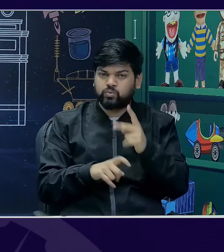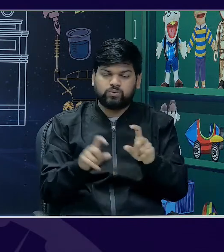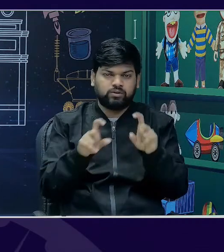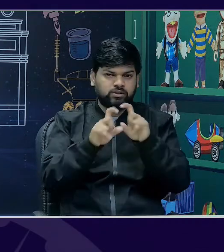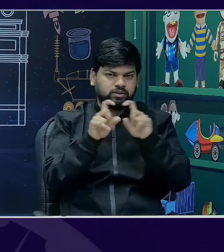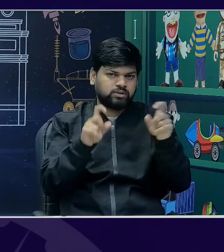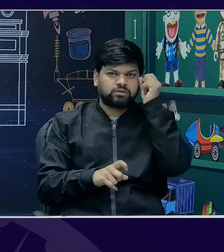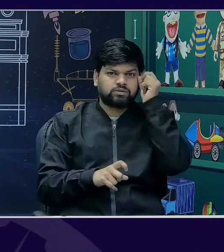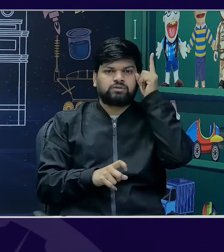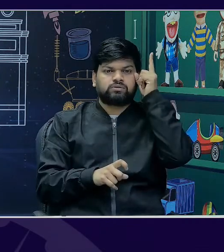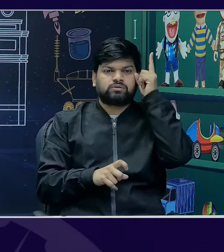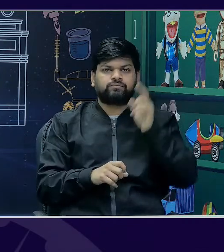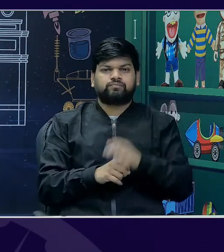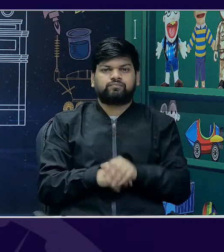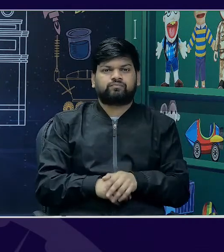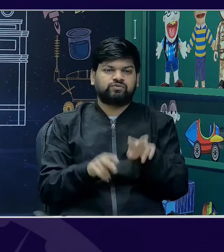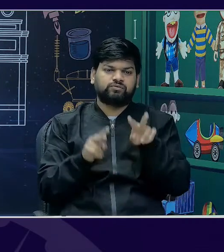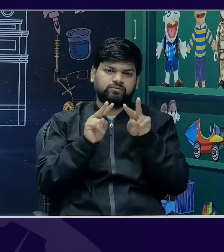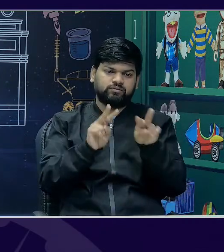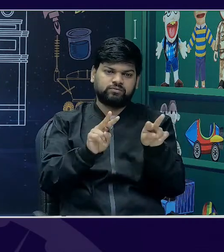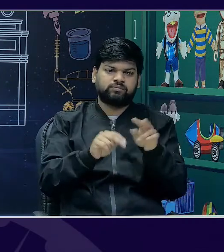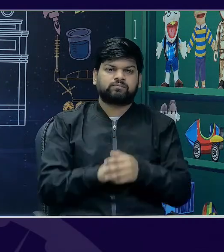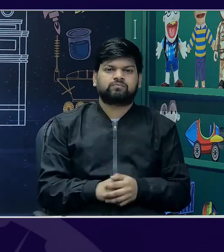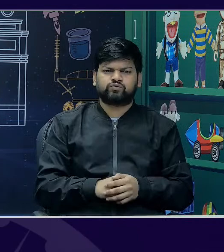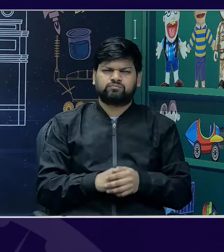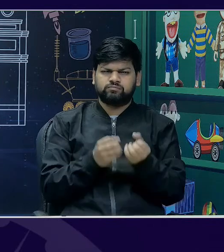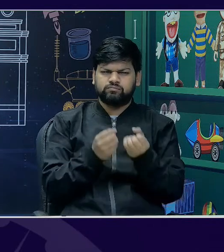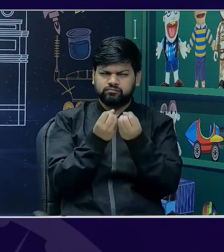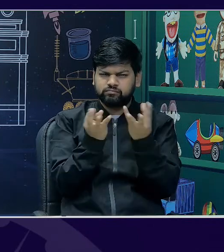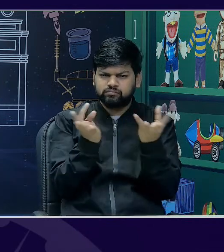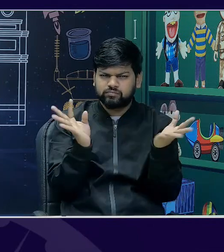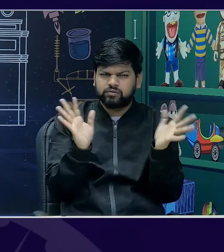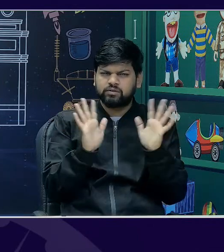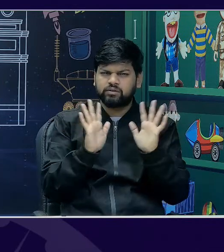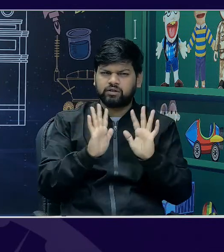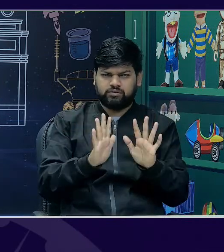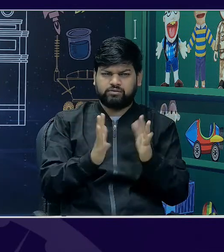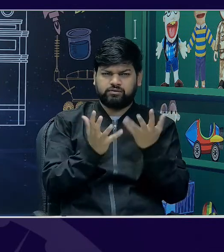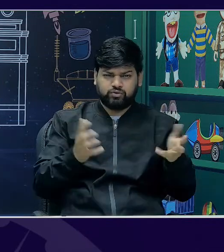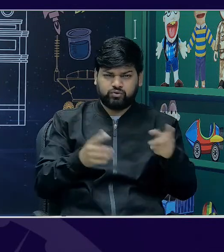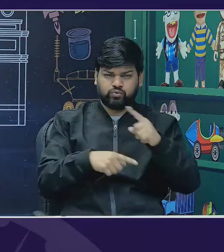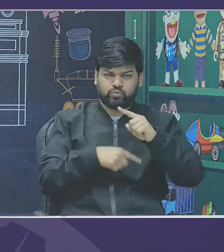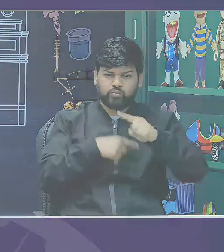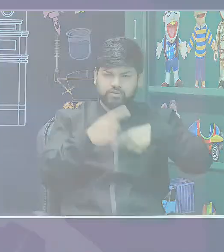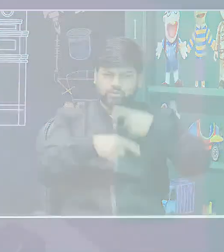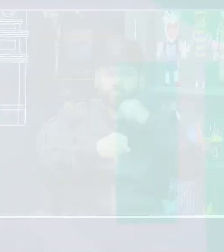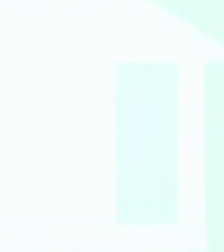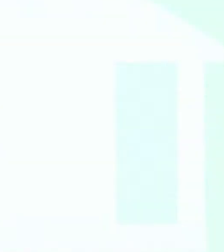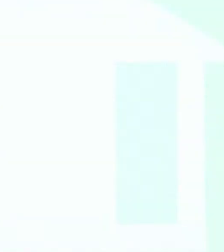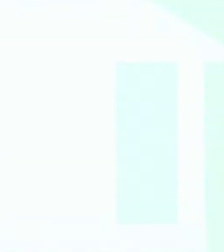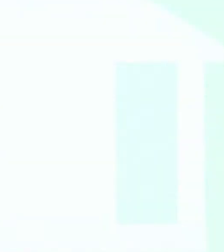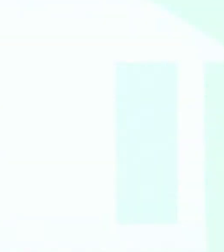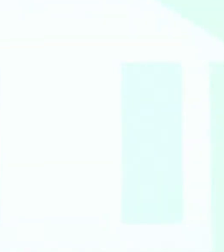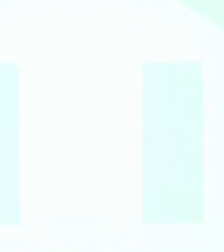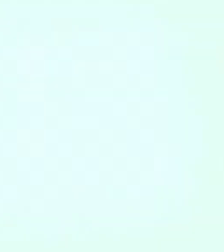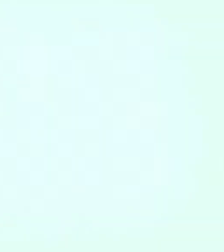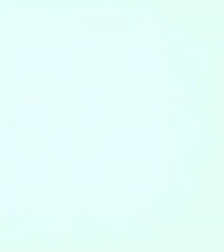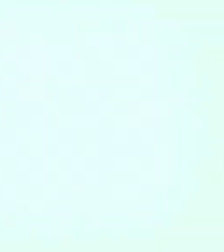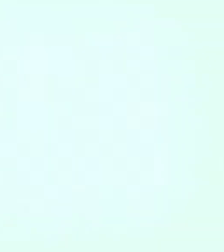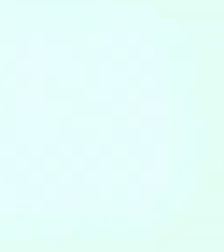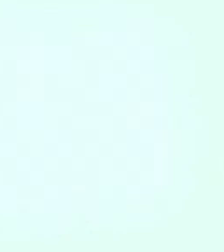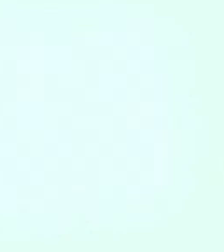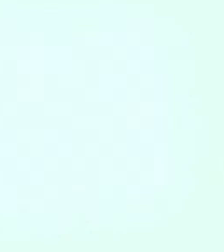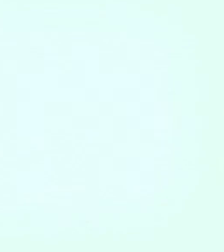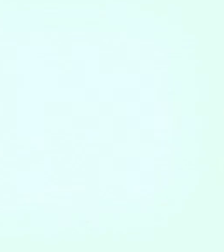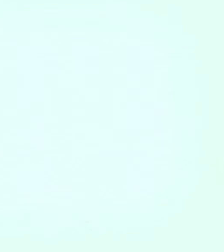More items on your to-do list than hours in the day? If you're in college, you know exactly what we're talking about. But there's one thing you should never be